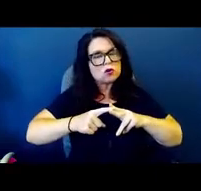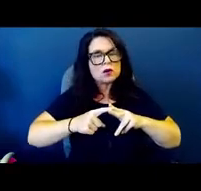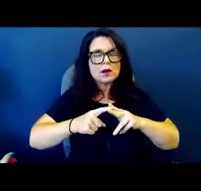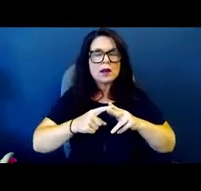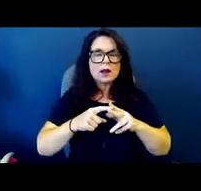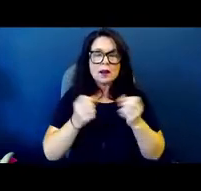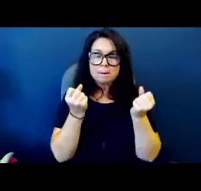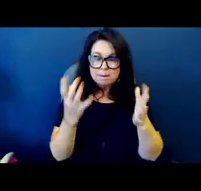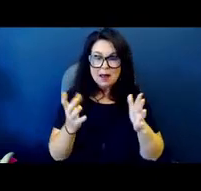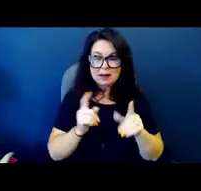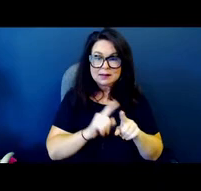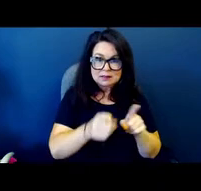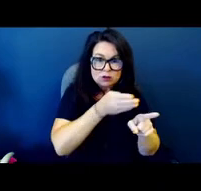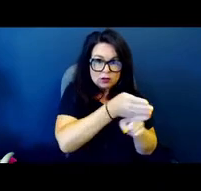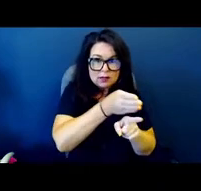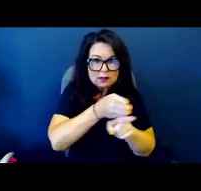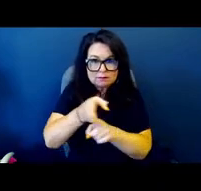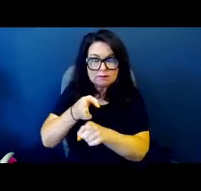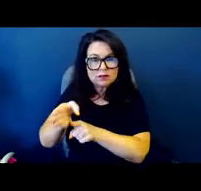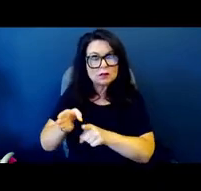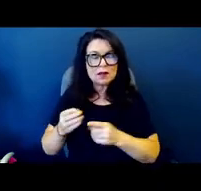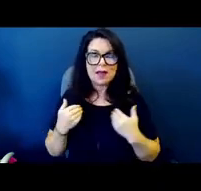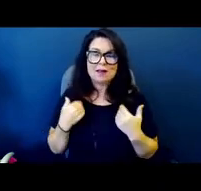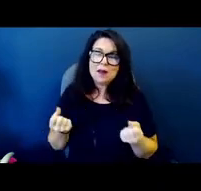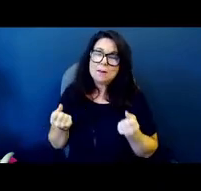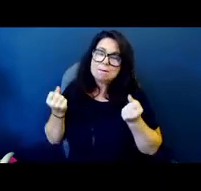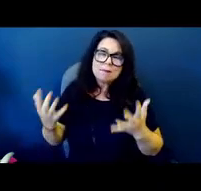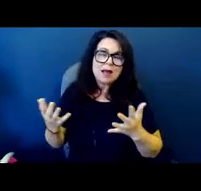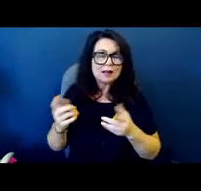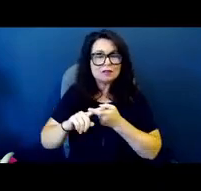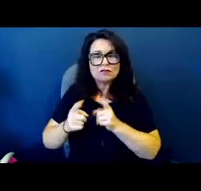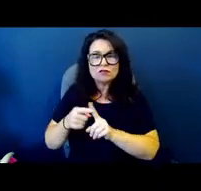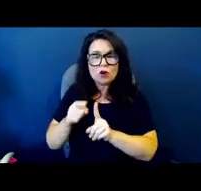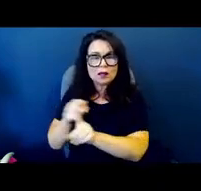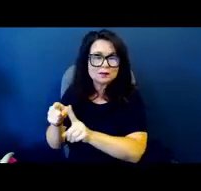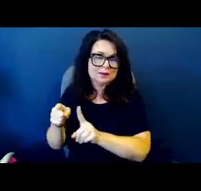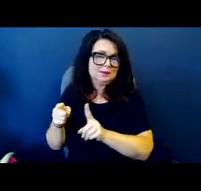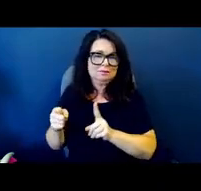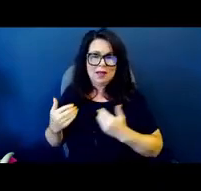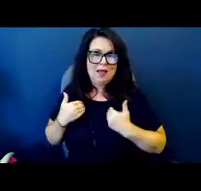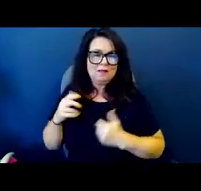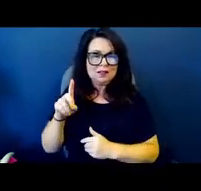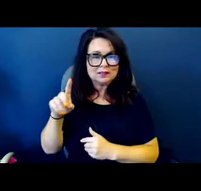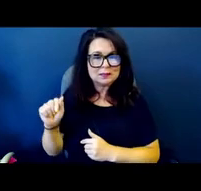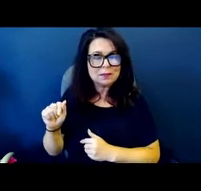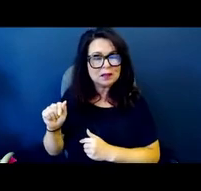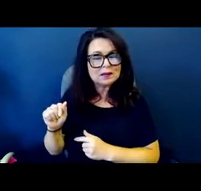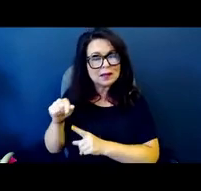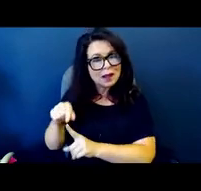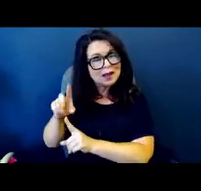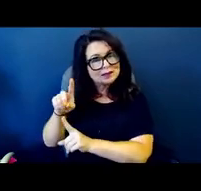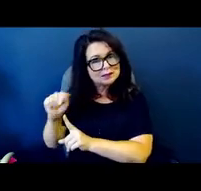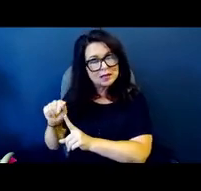and I have a lot of wonderful friends with disabilities who are not only disabled but members of